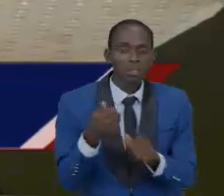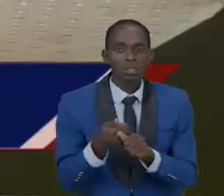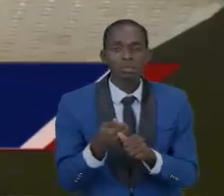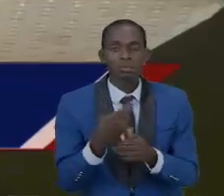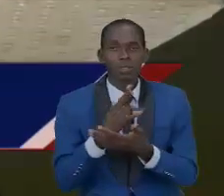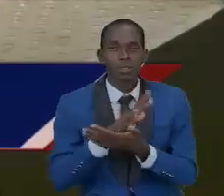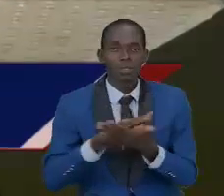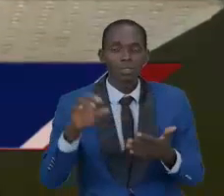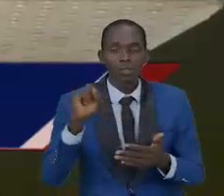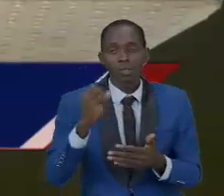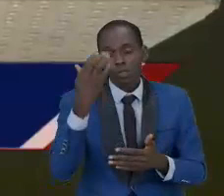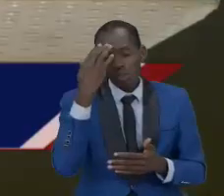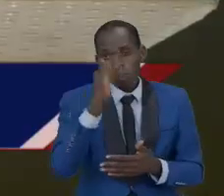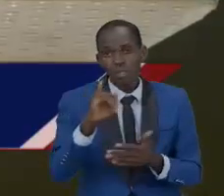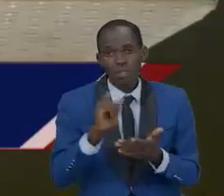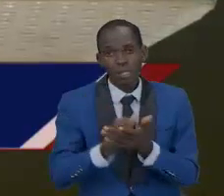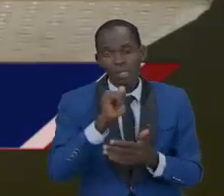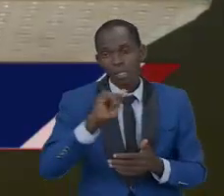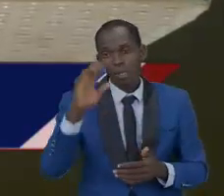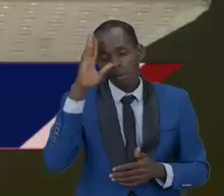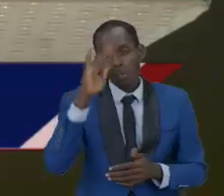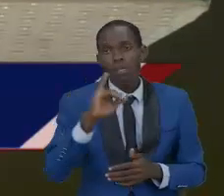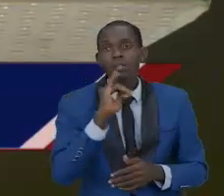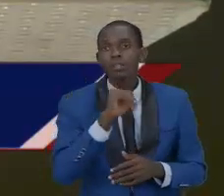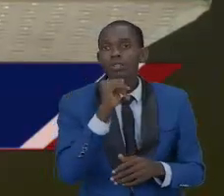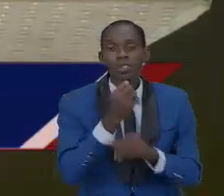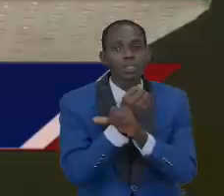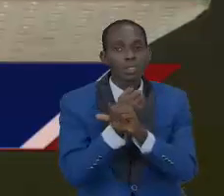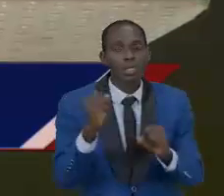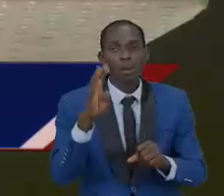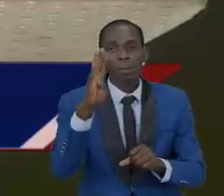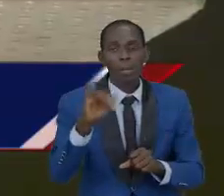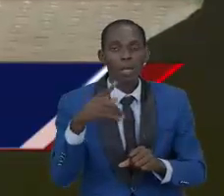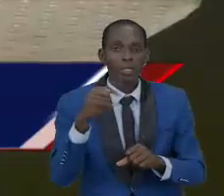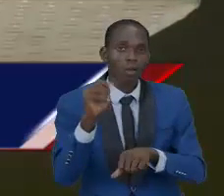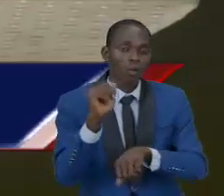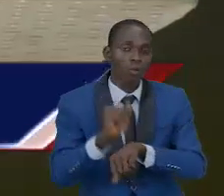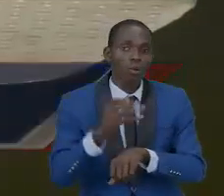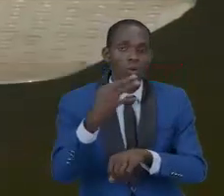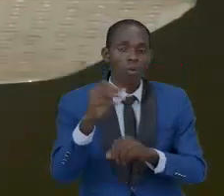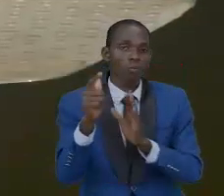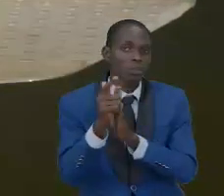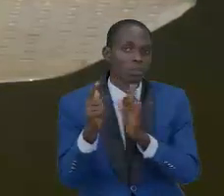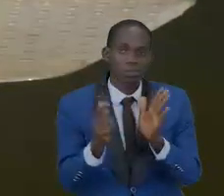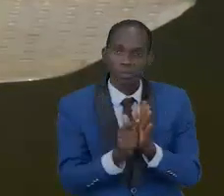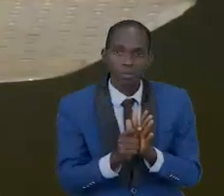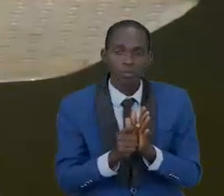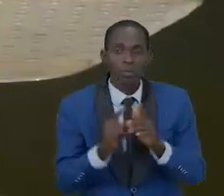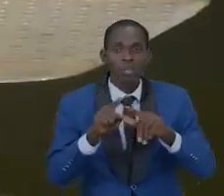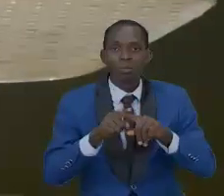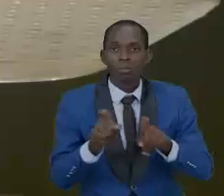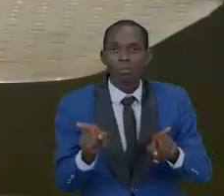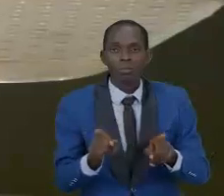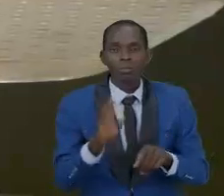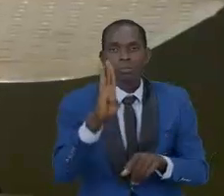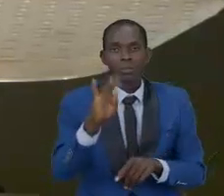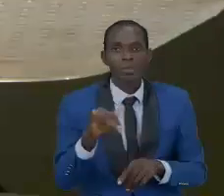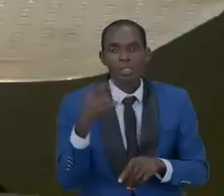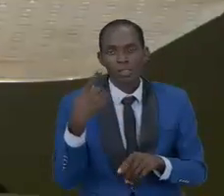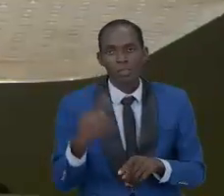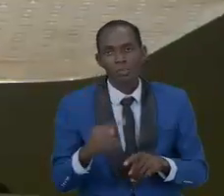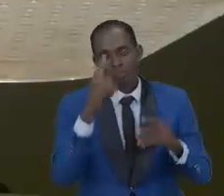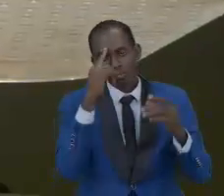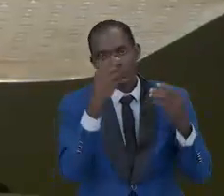a man is not justified by The Works of the Lord but by the face